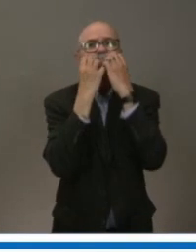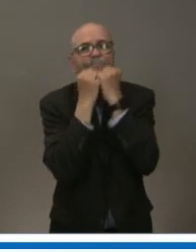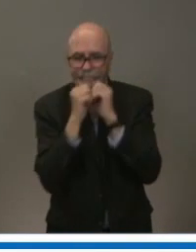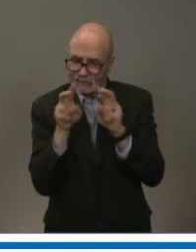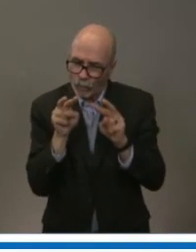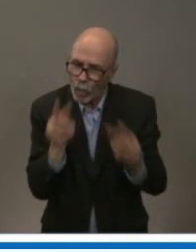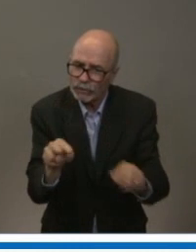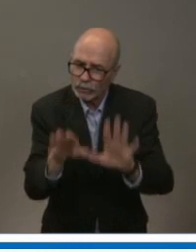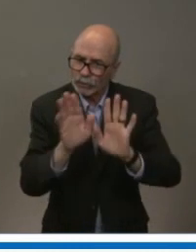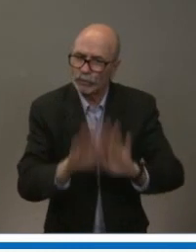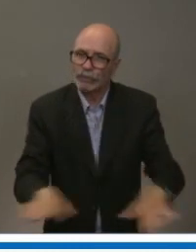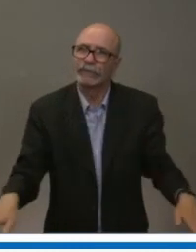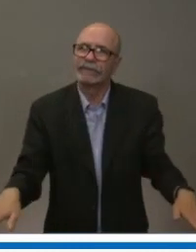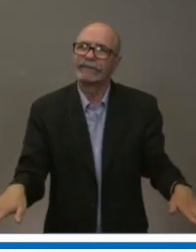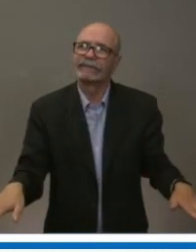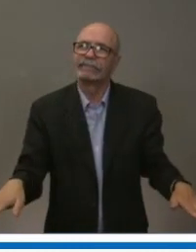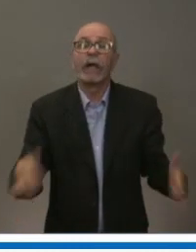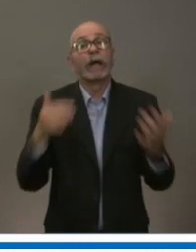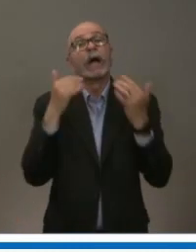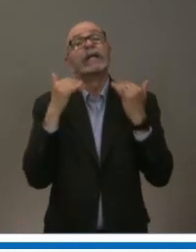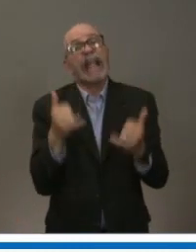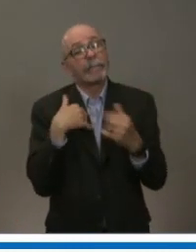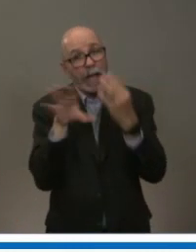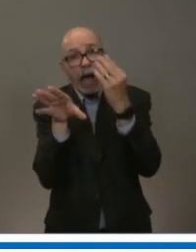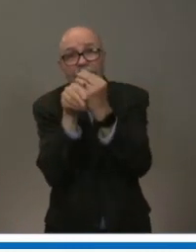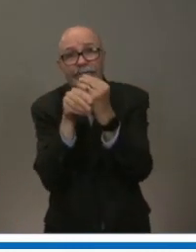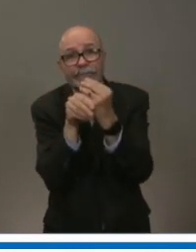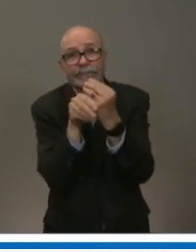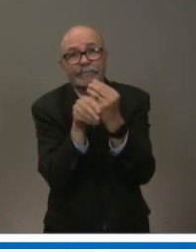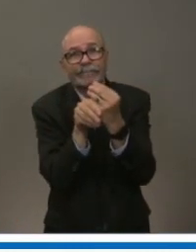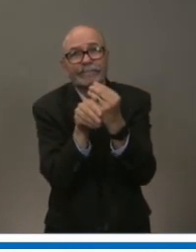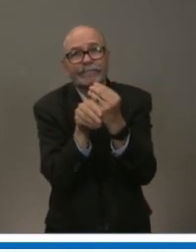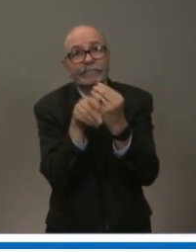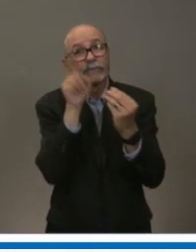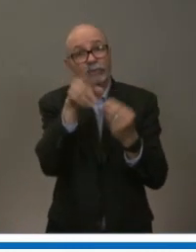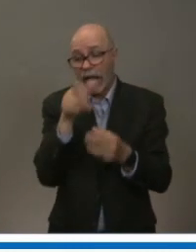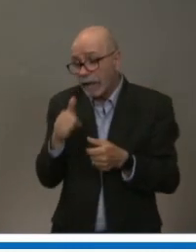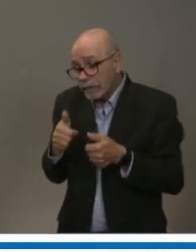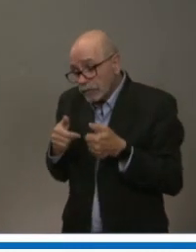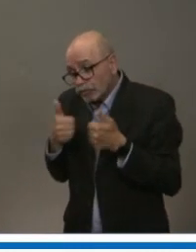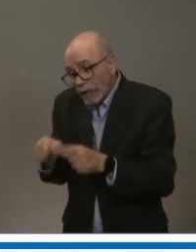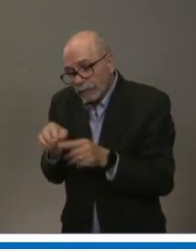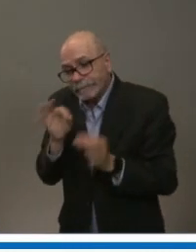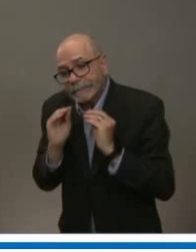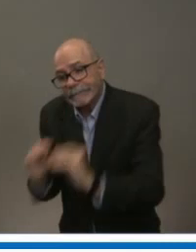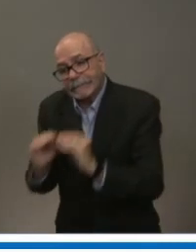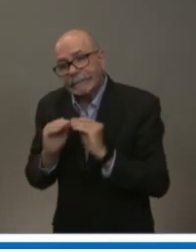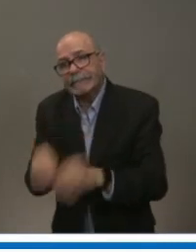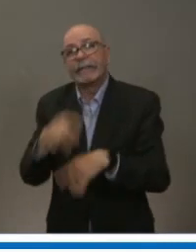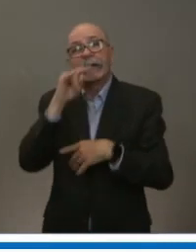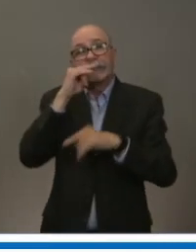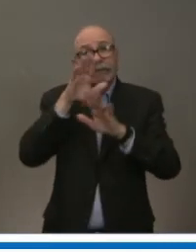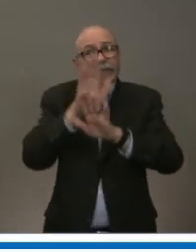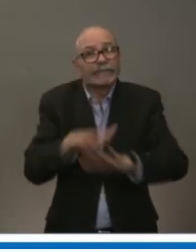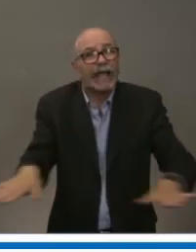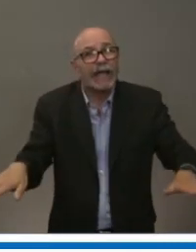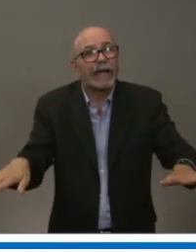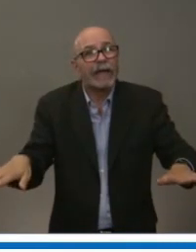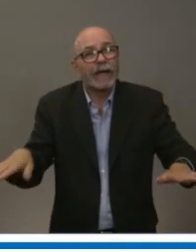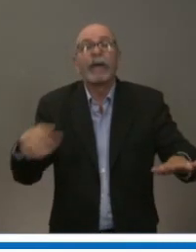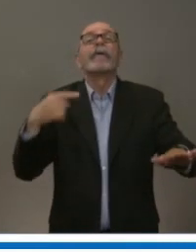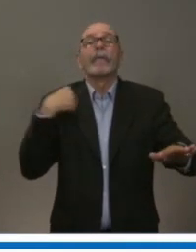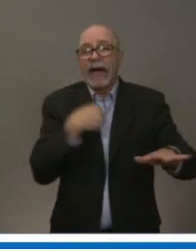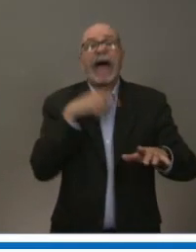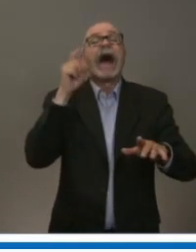to it by asking you to help them understand what some of us are having trouble to understand. It's